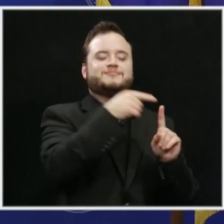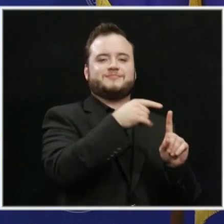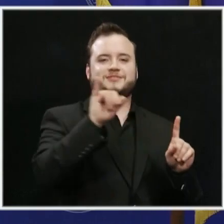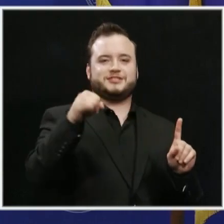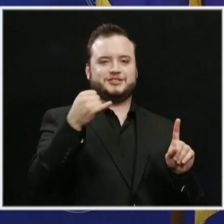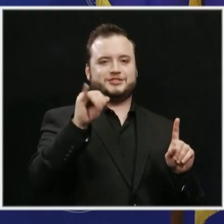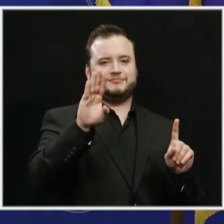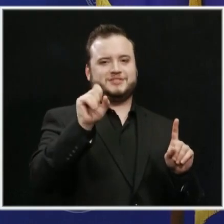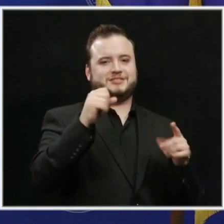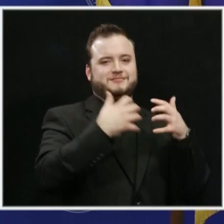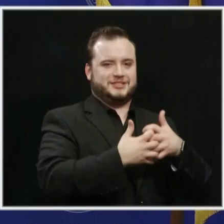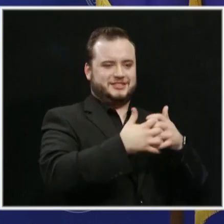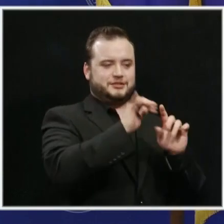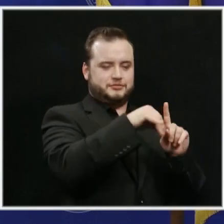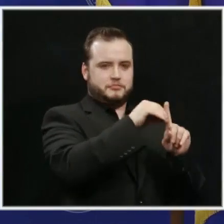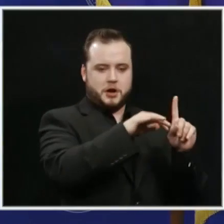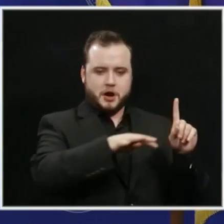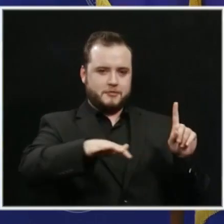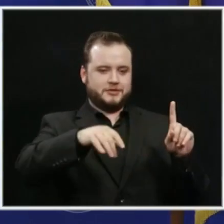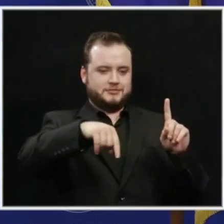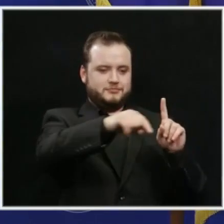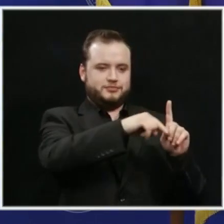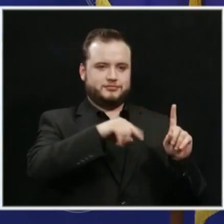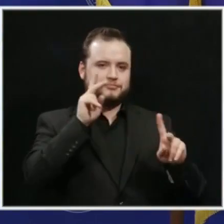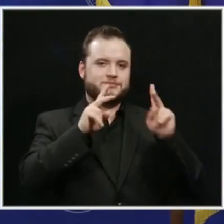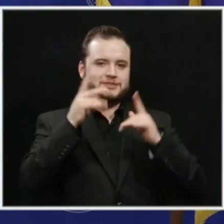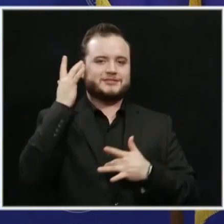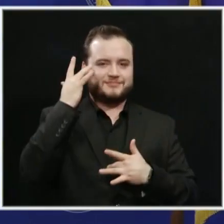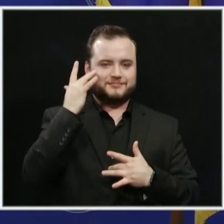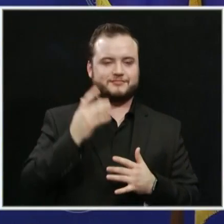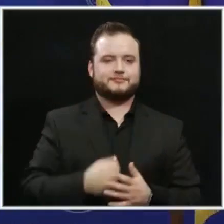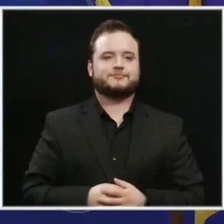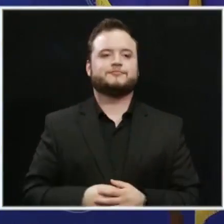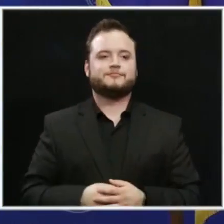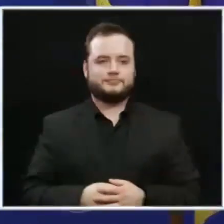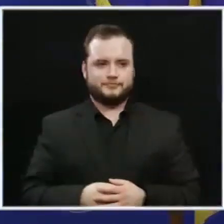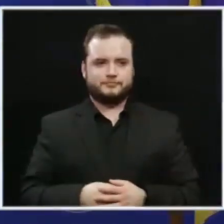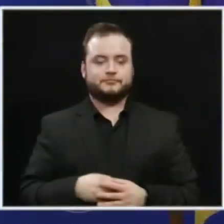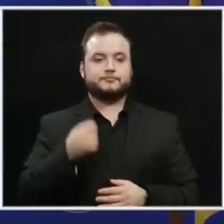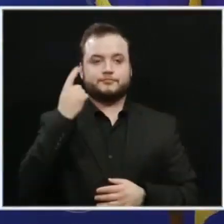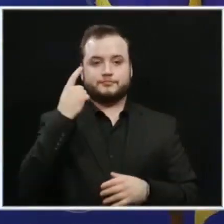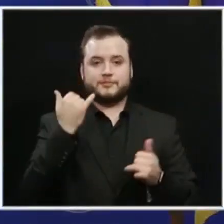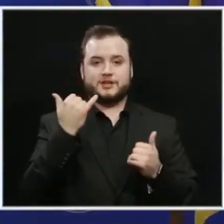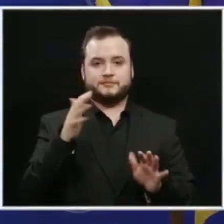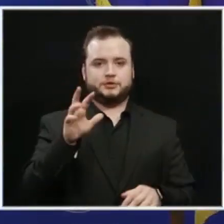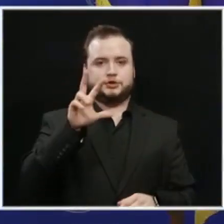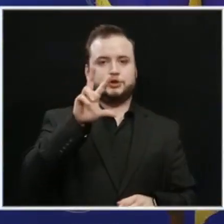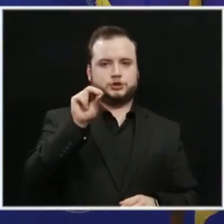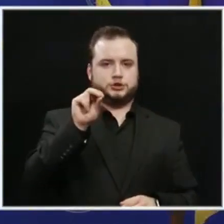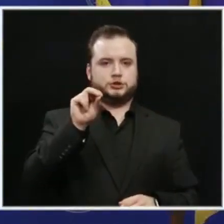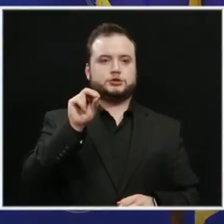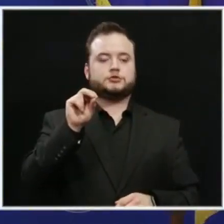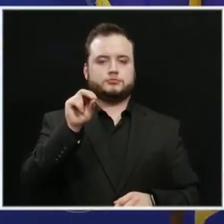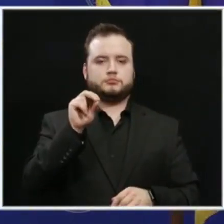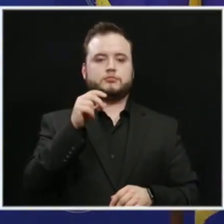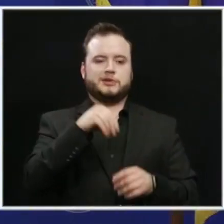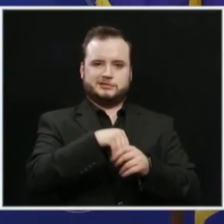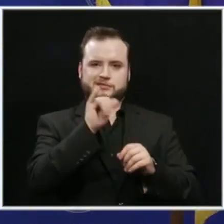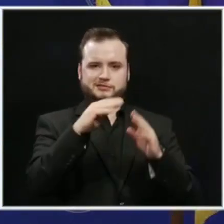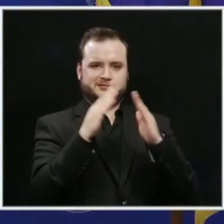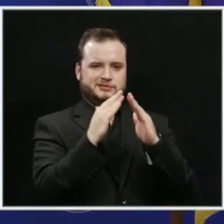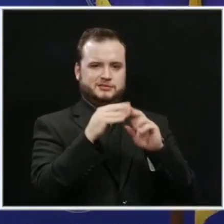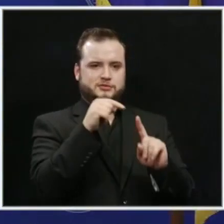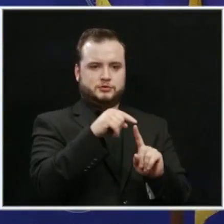our understanding is that there are at least 30 confirmed cases in the Worthington area. 7 of them so far have